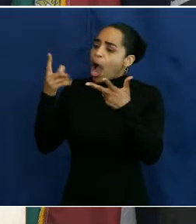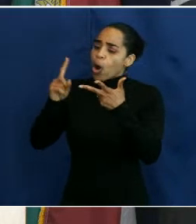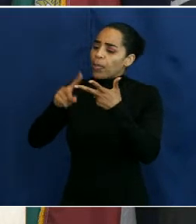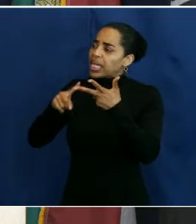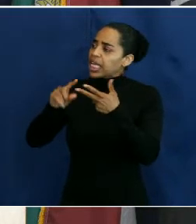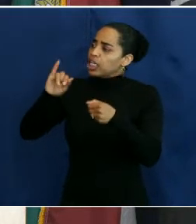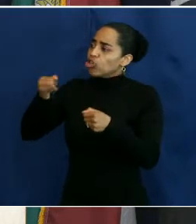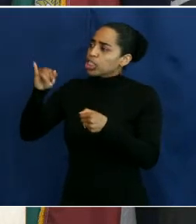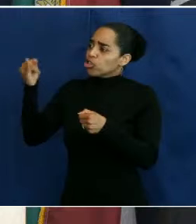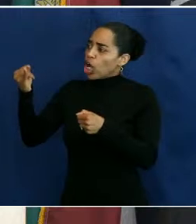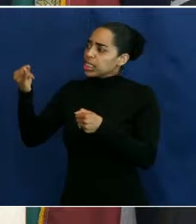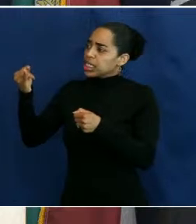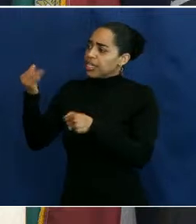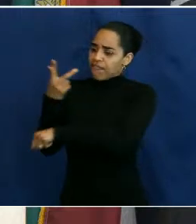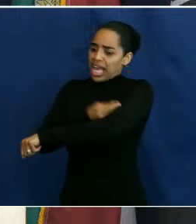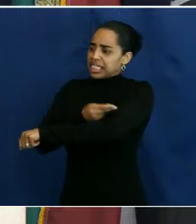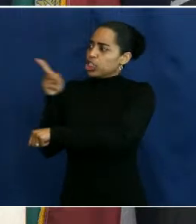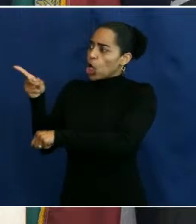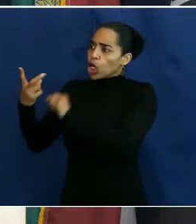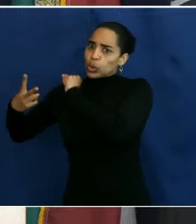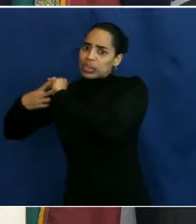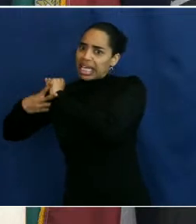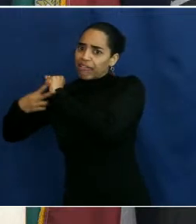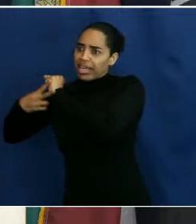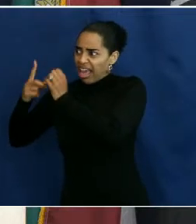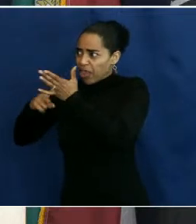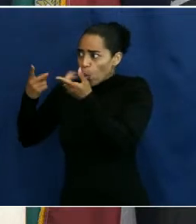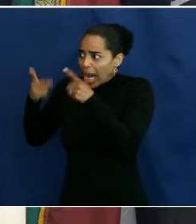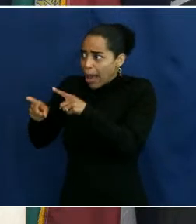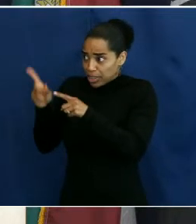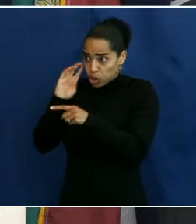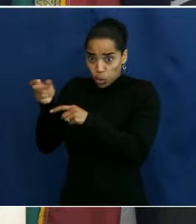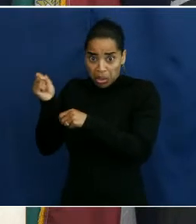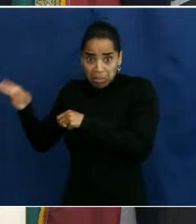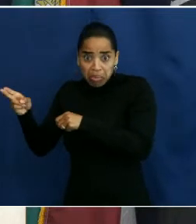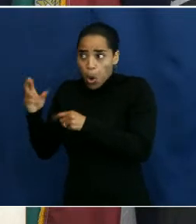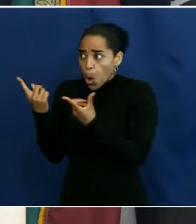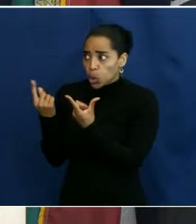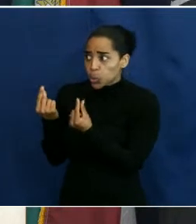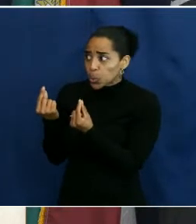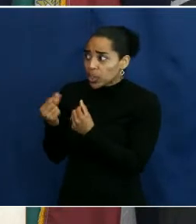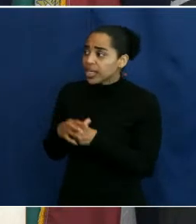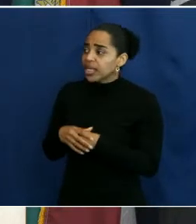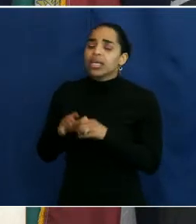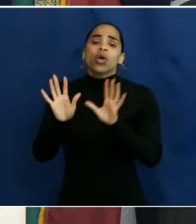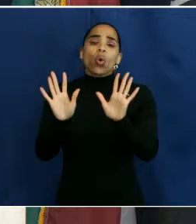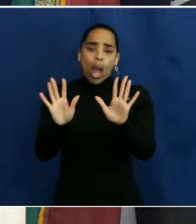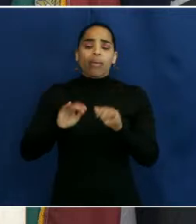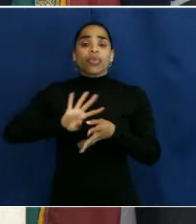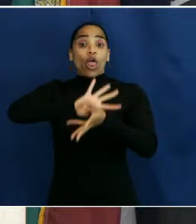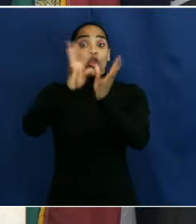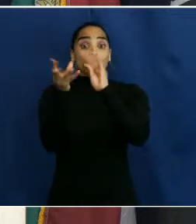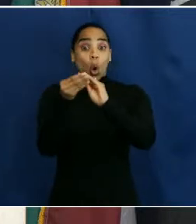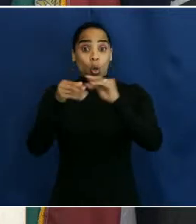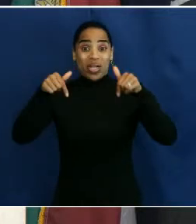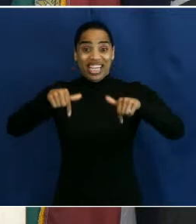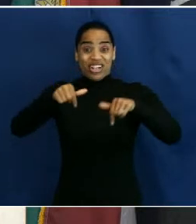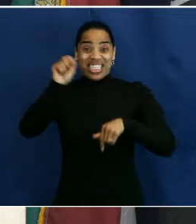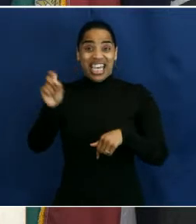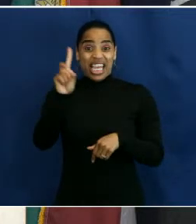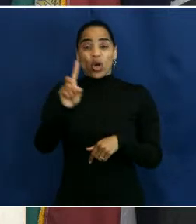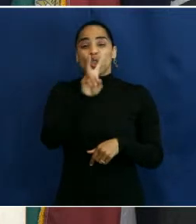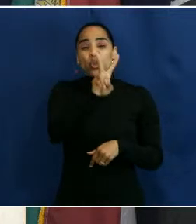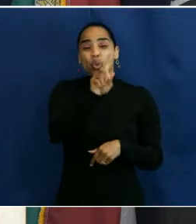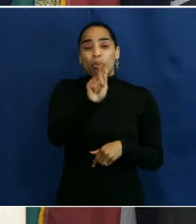is the county holding, and what happens to those vaccines in the interim? Yeah, so the total of everything administered countywide, again, was